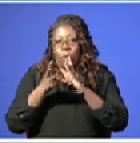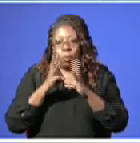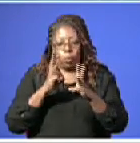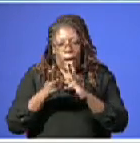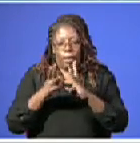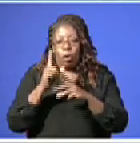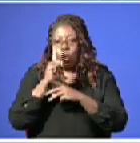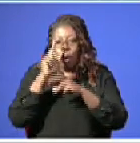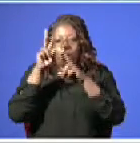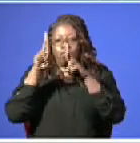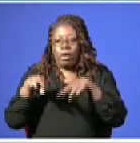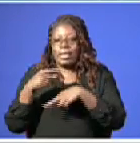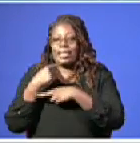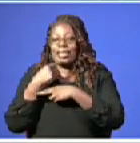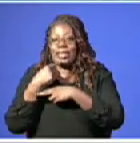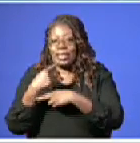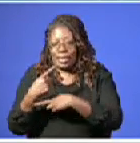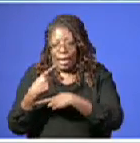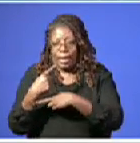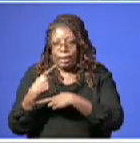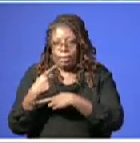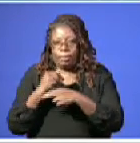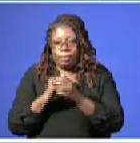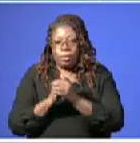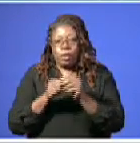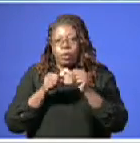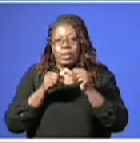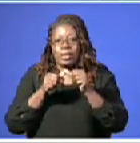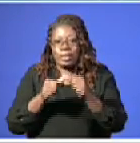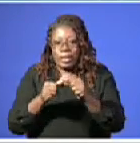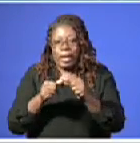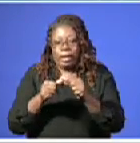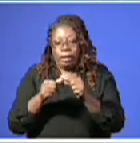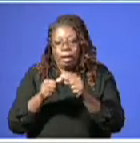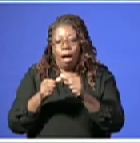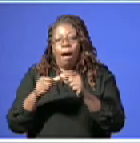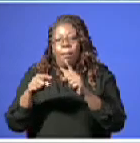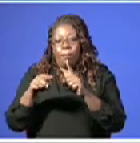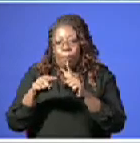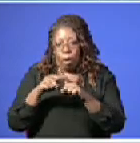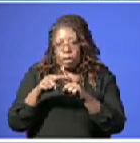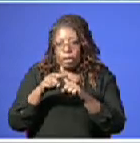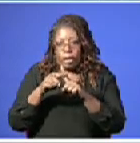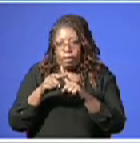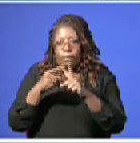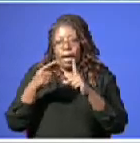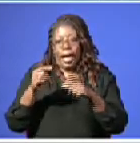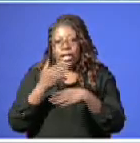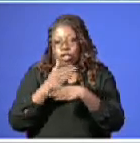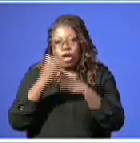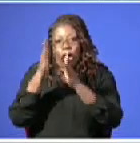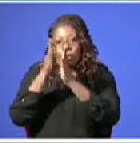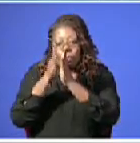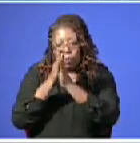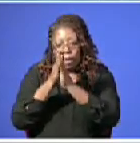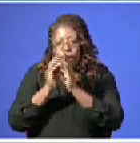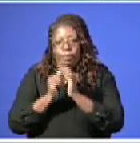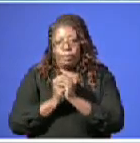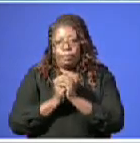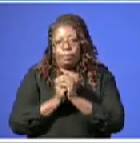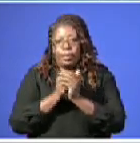resident we spoke to says the key is to remain positive, offering up a prayer to help her fellow residents get through it. I'm sure